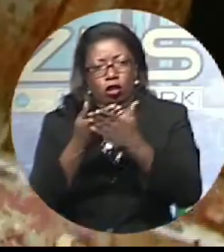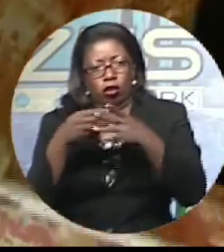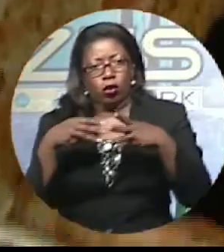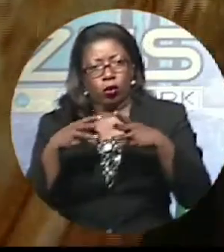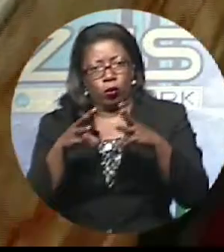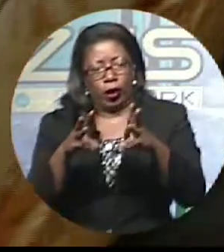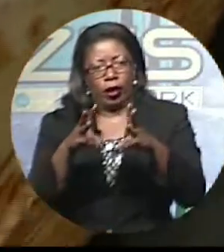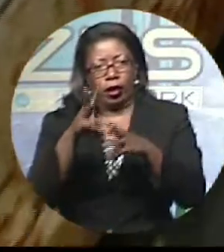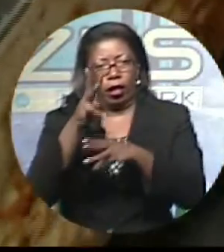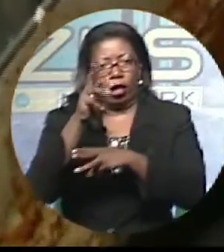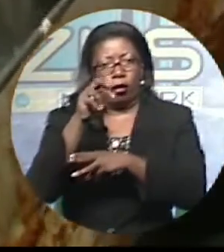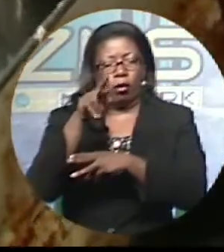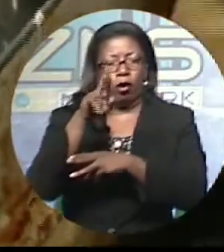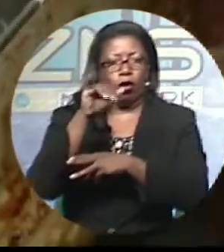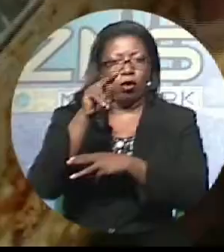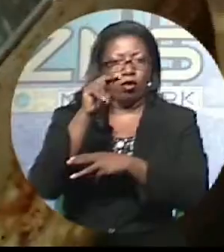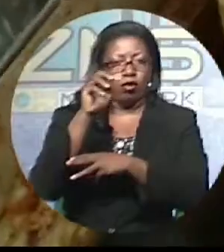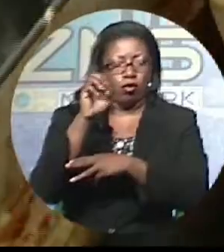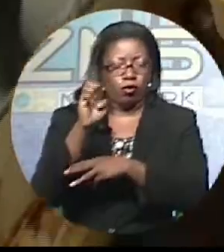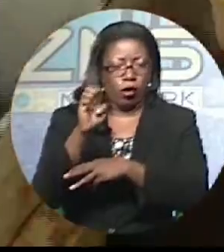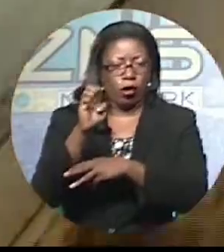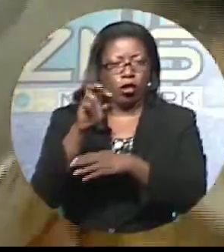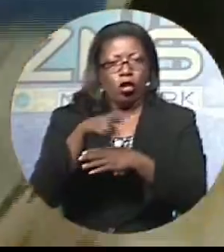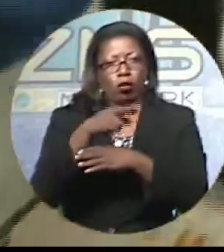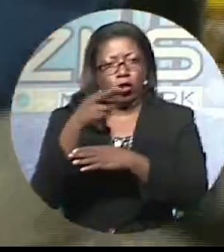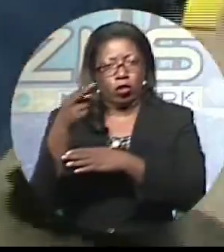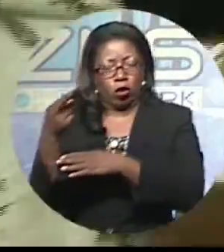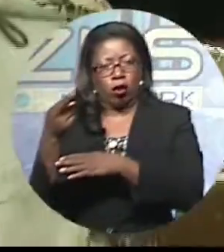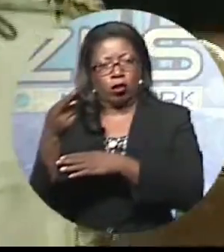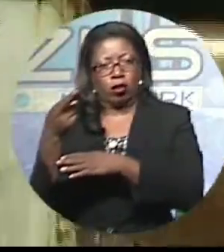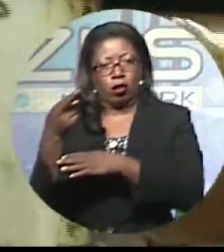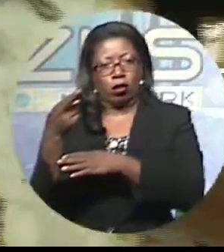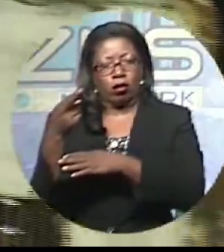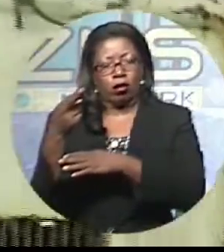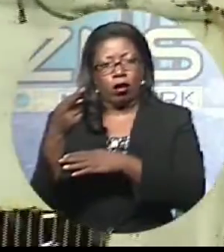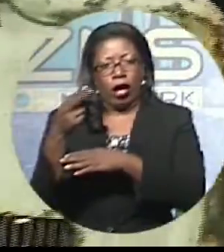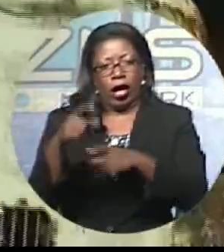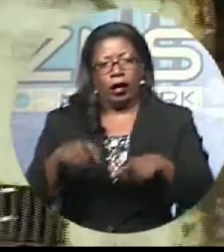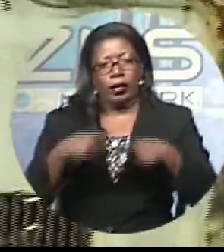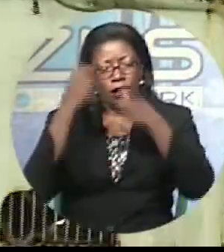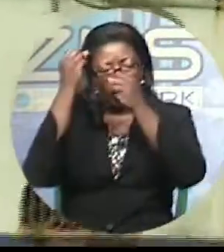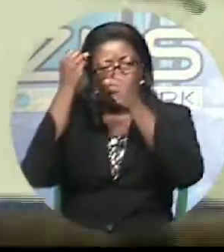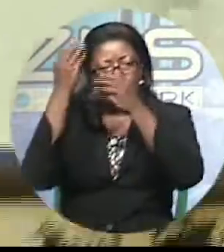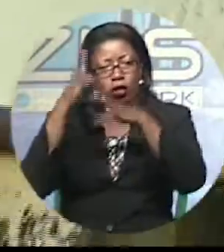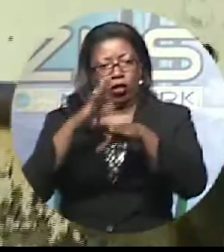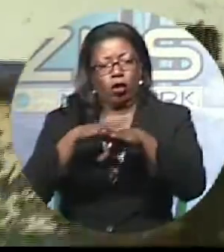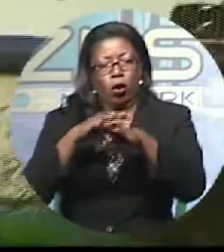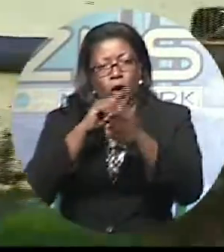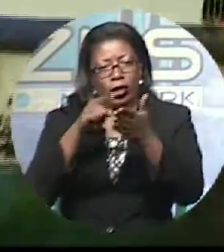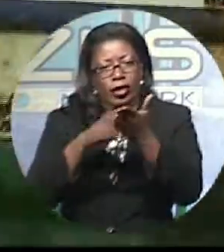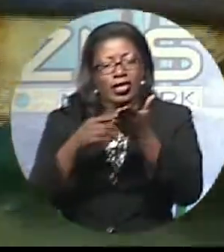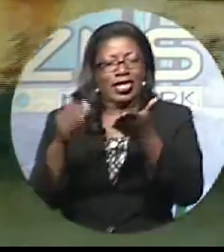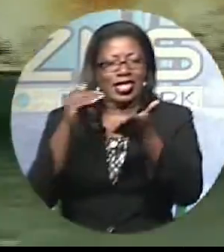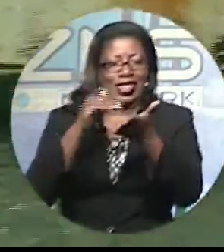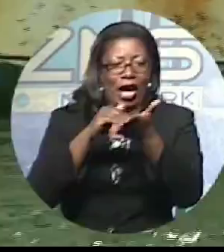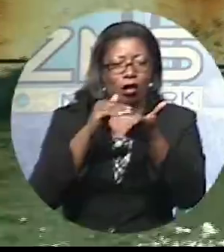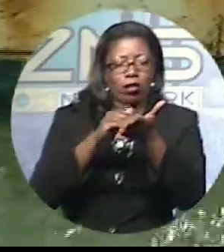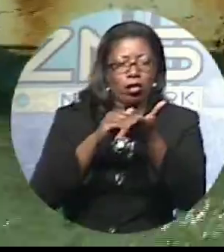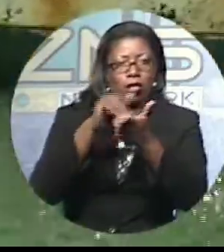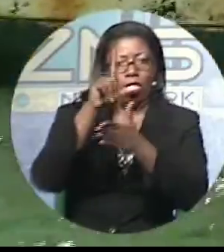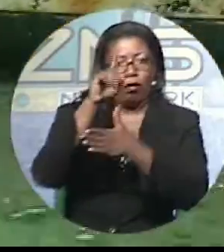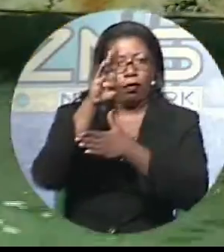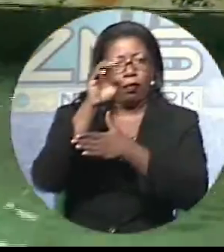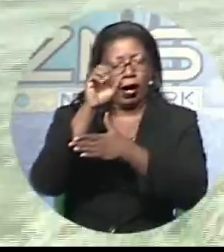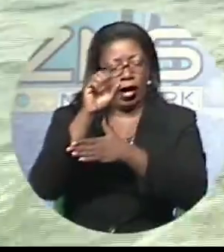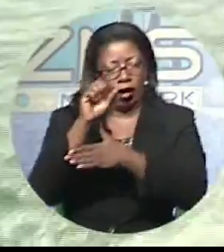Marine Resources, Mr. V. Alfred Gray, clarified the issue today, explaining that the thousands of pounds of seafood that are